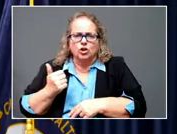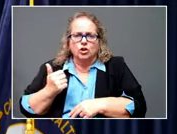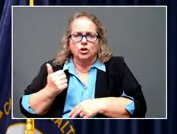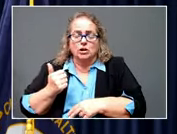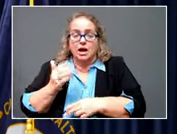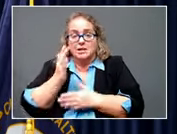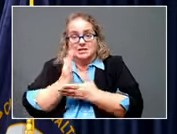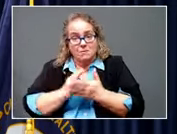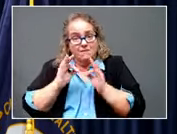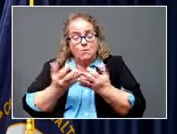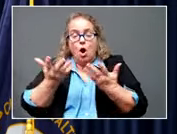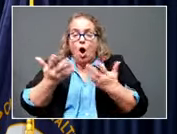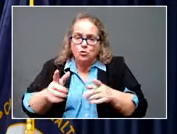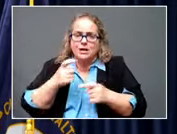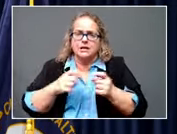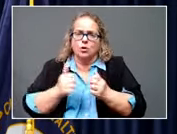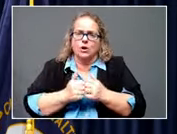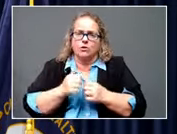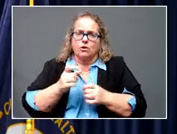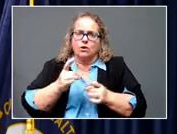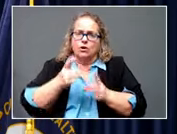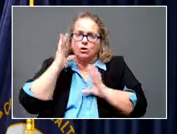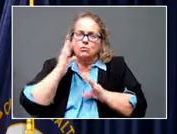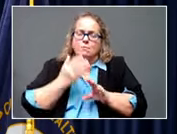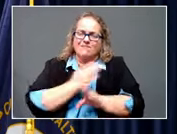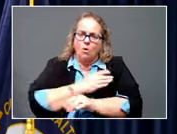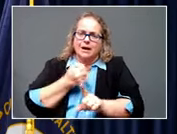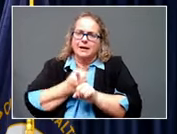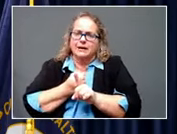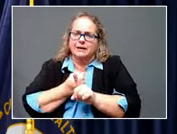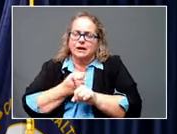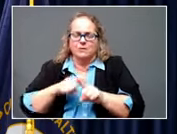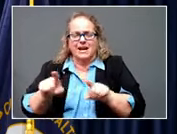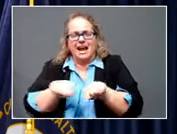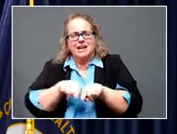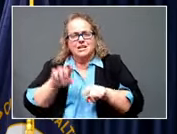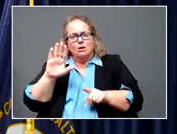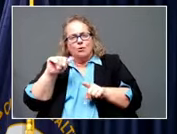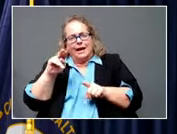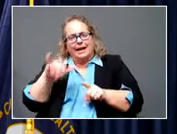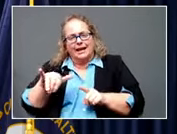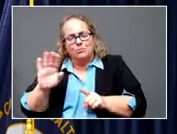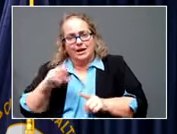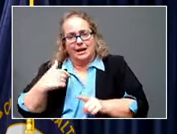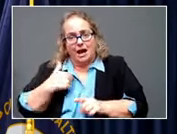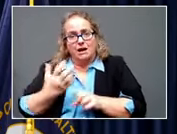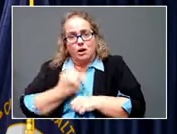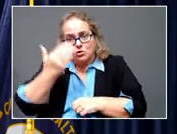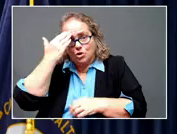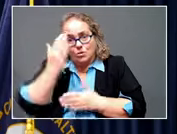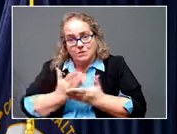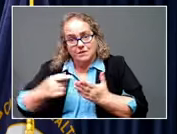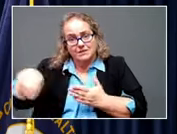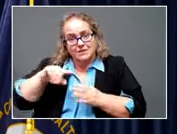this hit. But as Brittany and I have gotten to know many of these families, you can see it on their